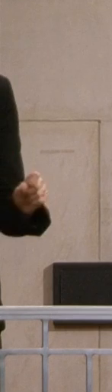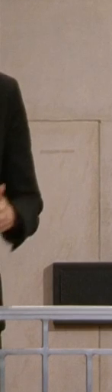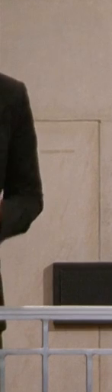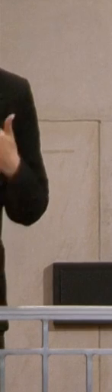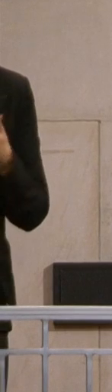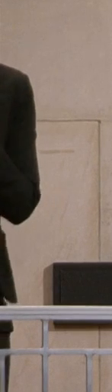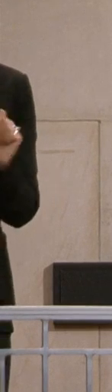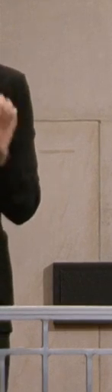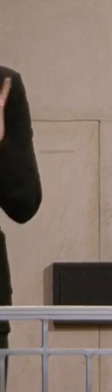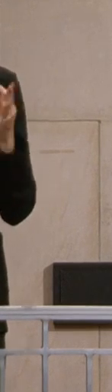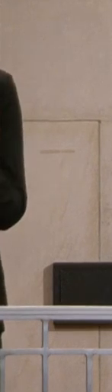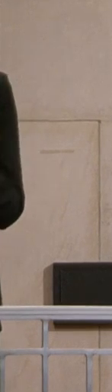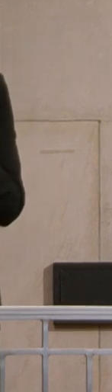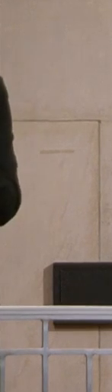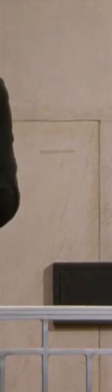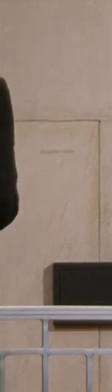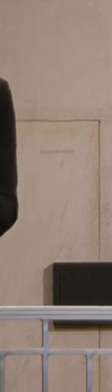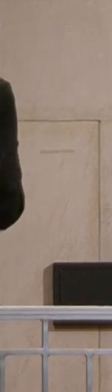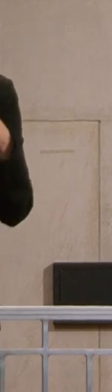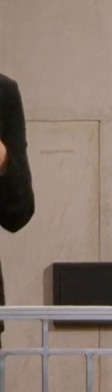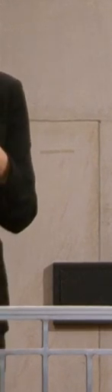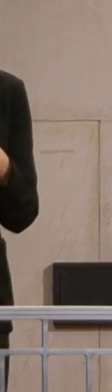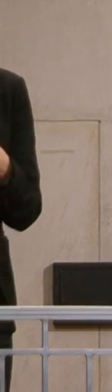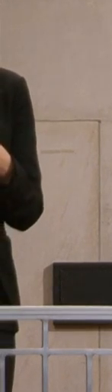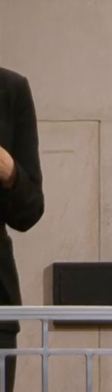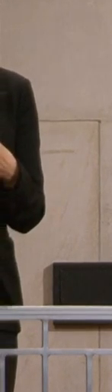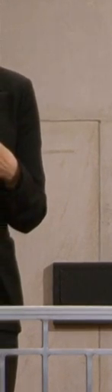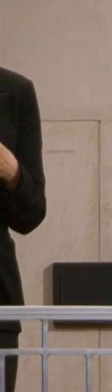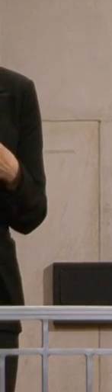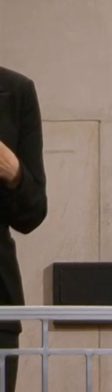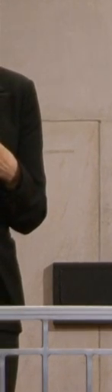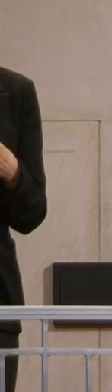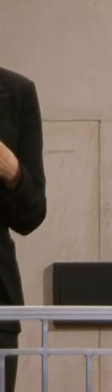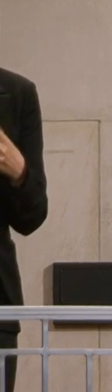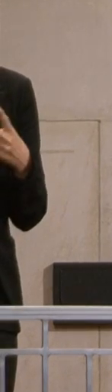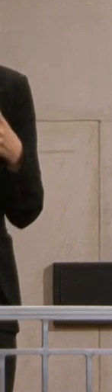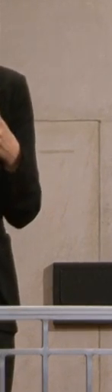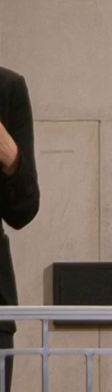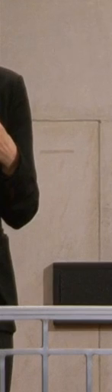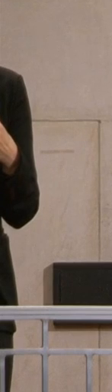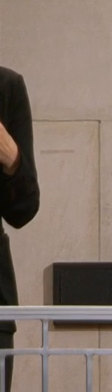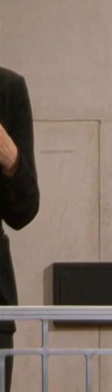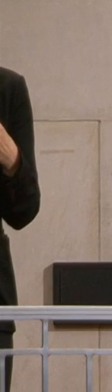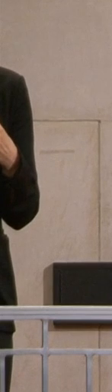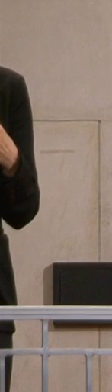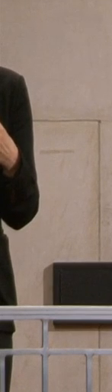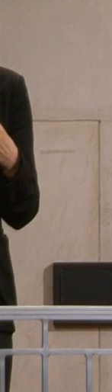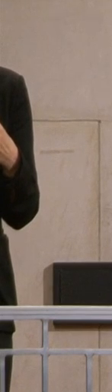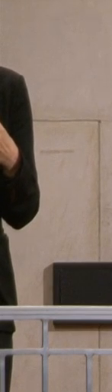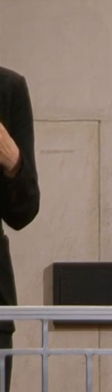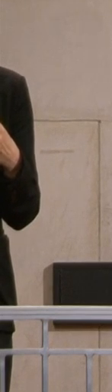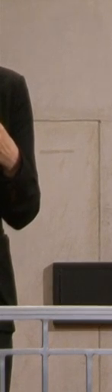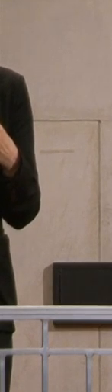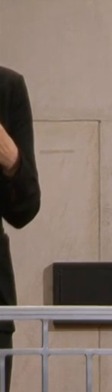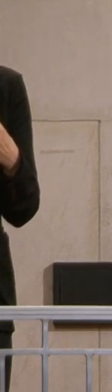families. Ashley Evans and Shannon Price Minter are with us today, and you honor us with your